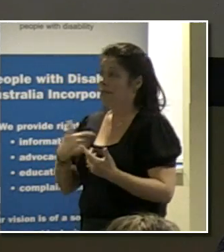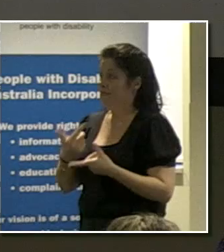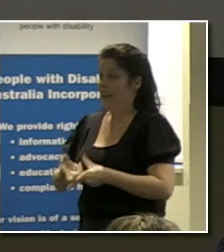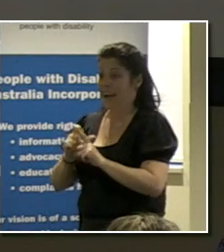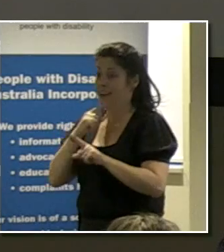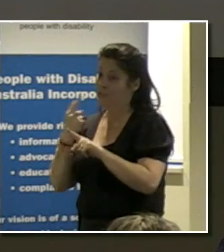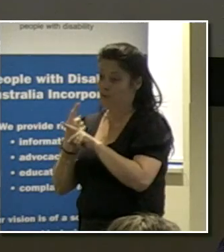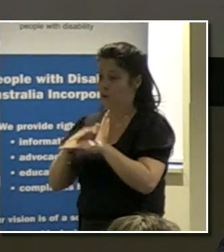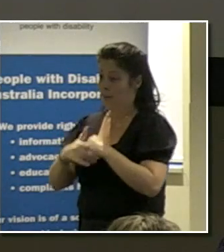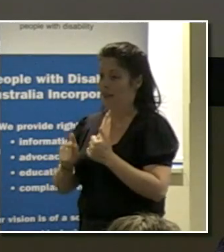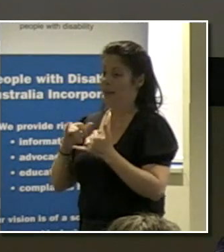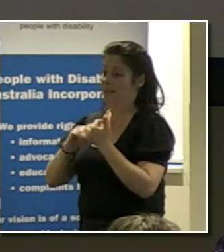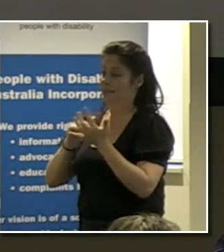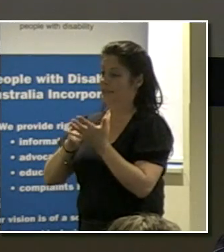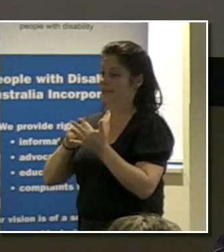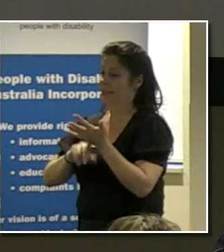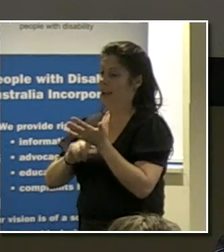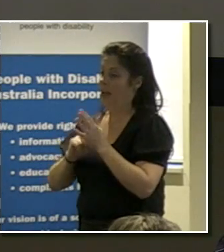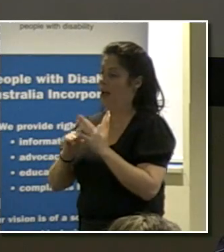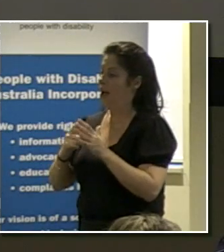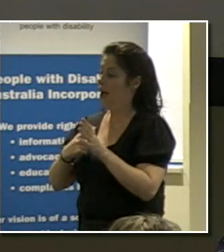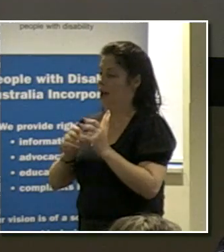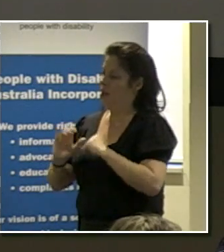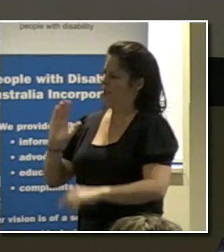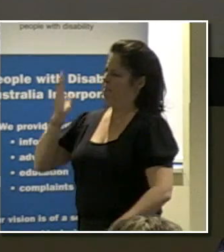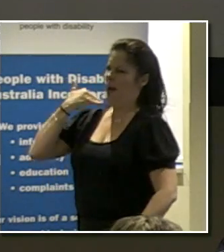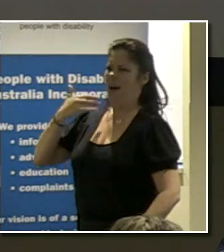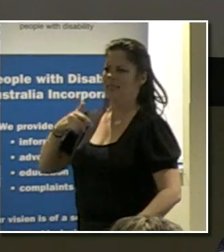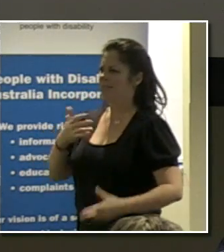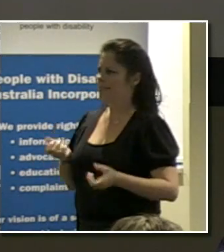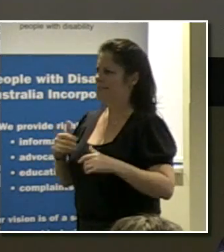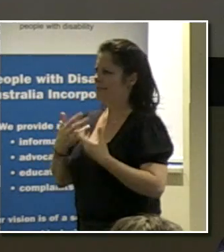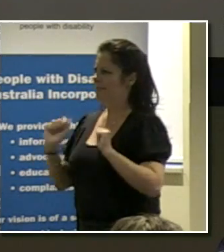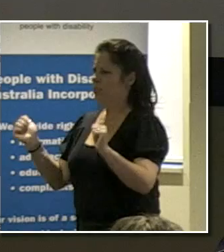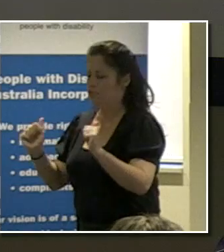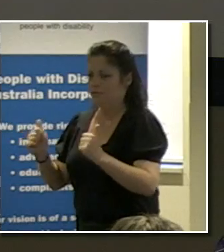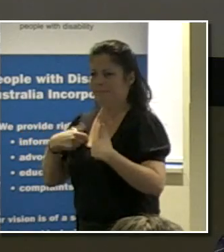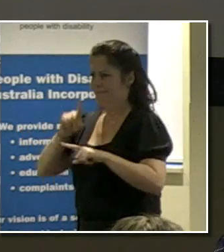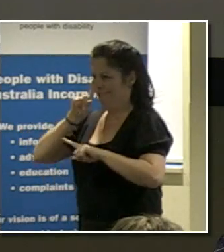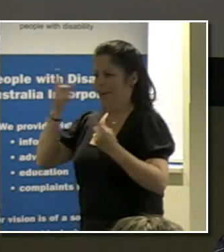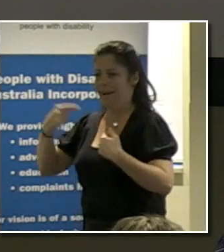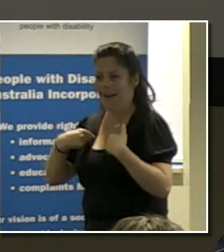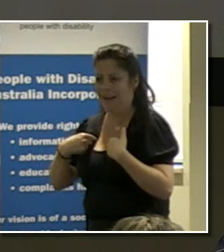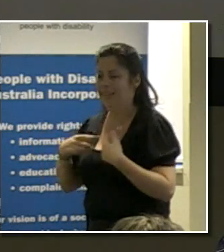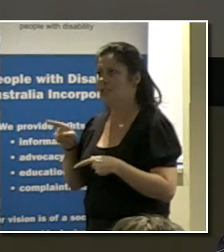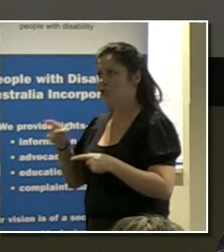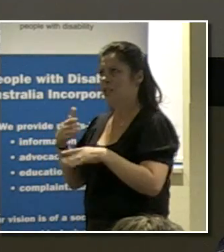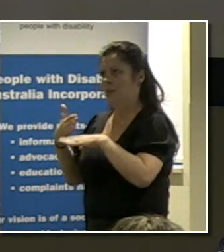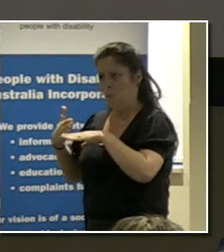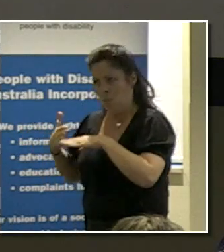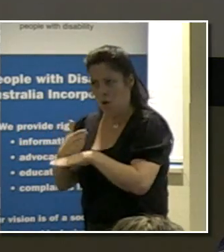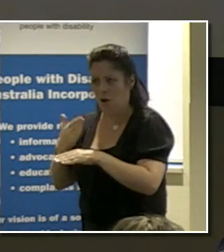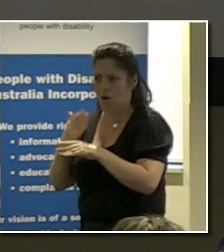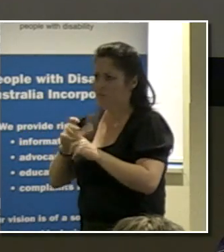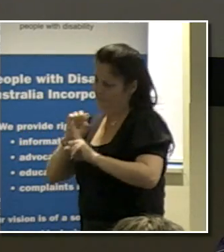in the past tense. She did more to shake up the disability community and move disability issues into the mainstream than anyone